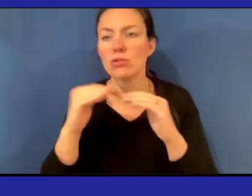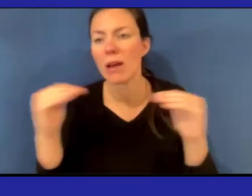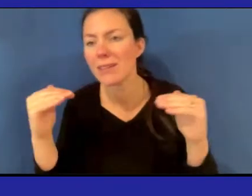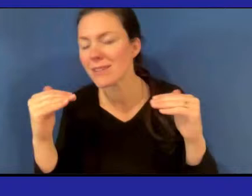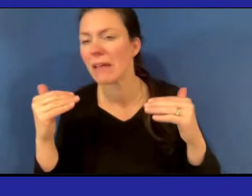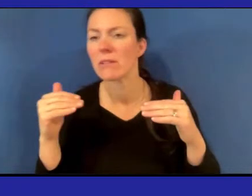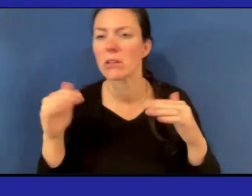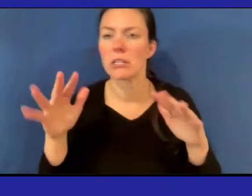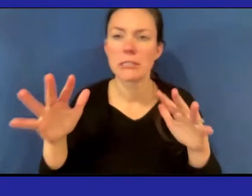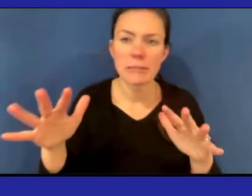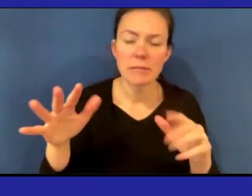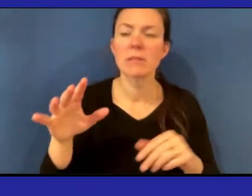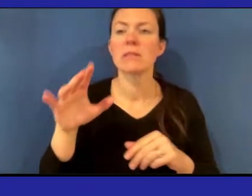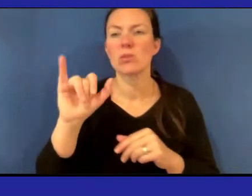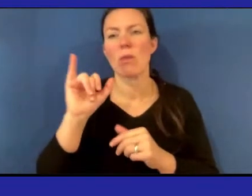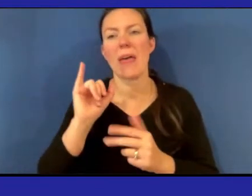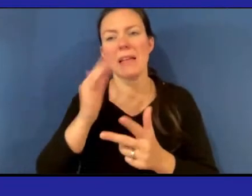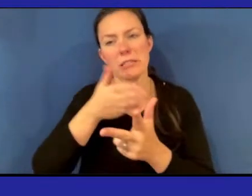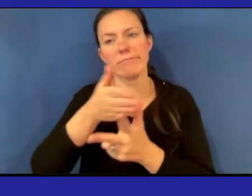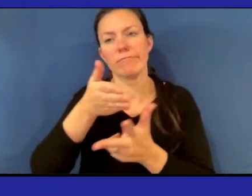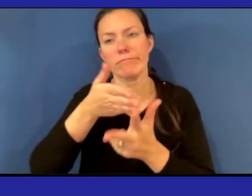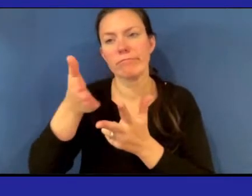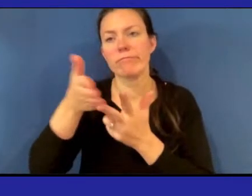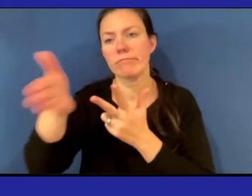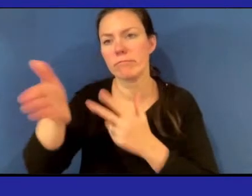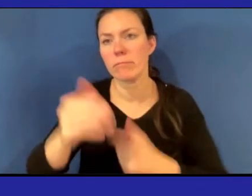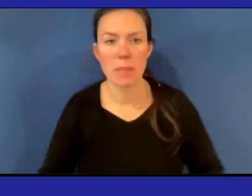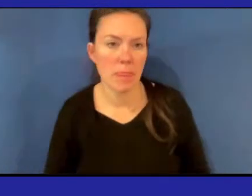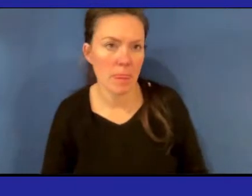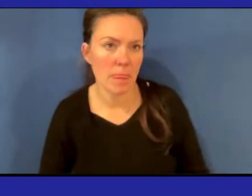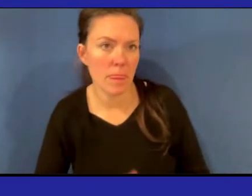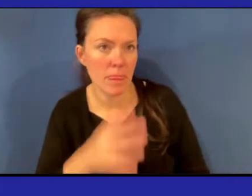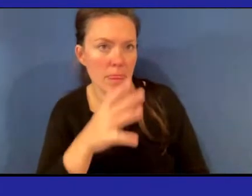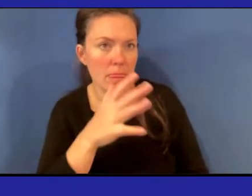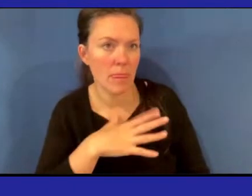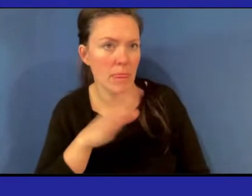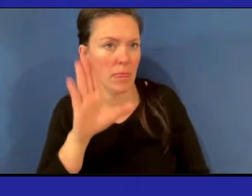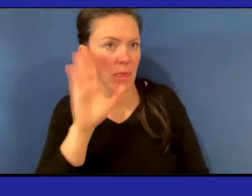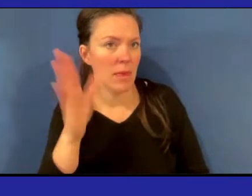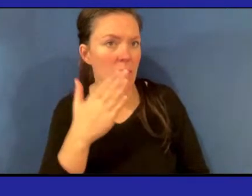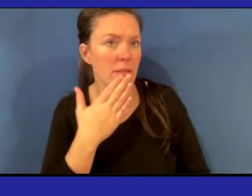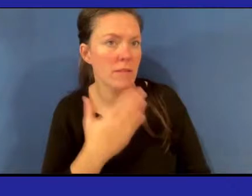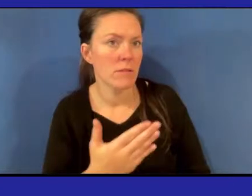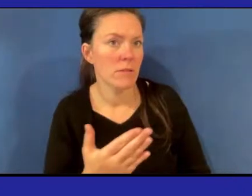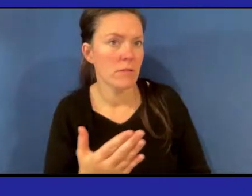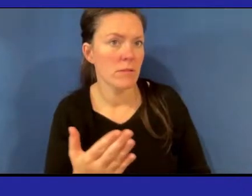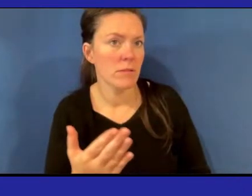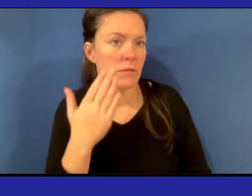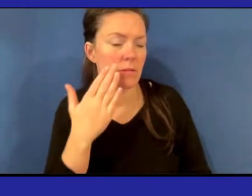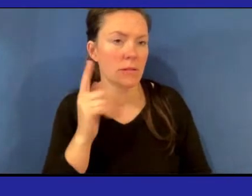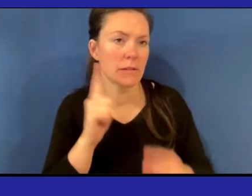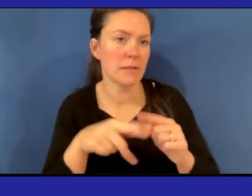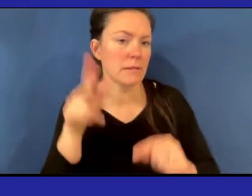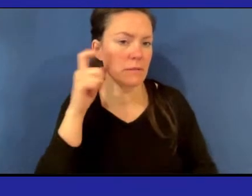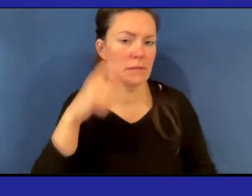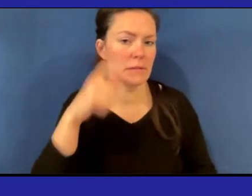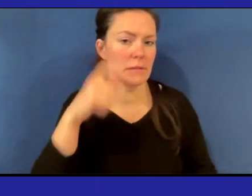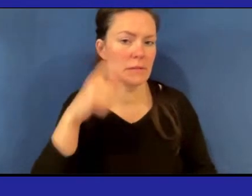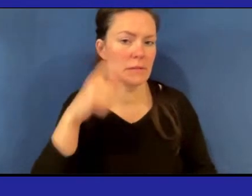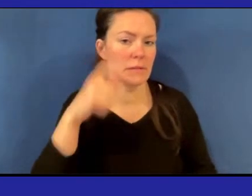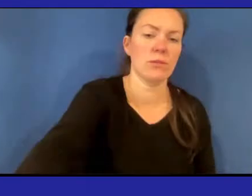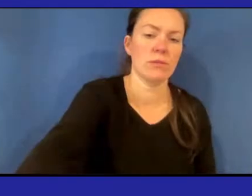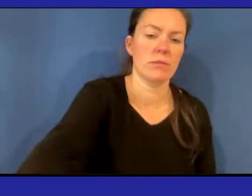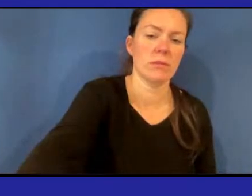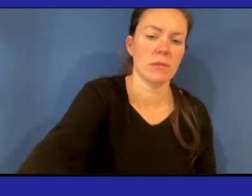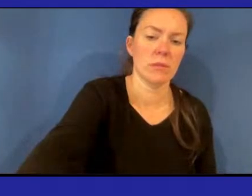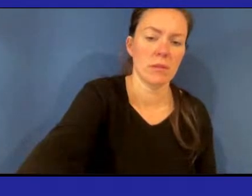picture. Hi everyone, good morning. I'm Komal Lodaria. I serve as the Senior Director for Care Experience, and